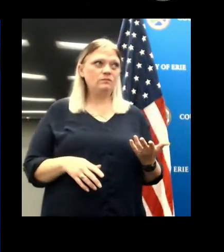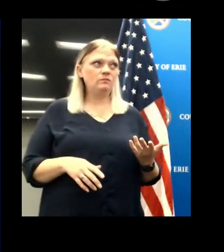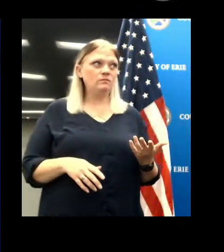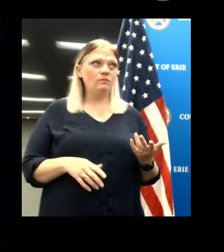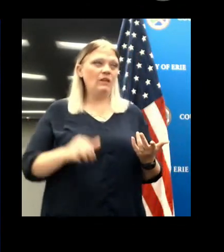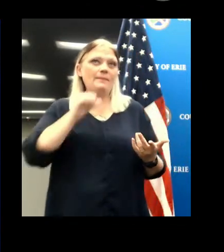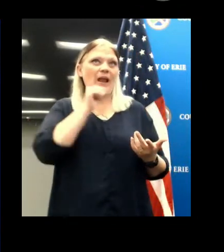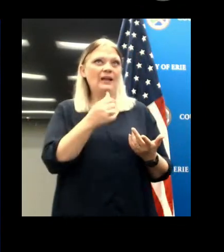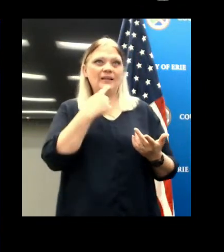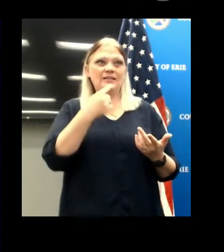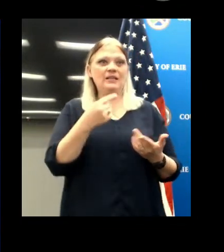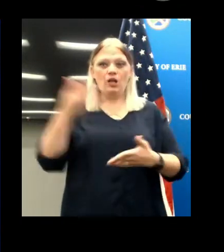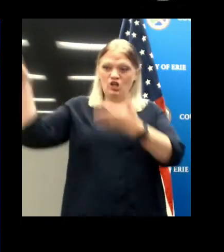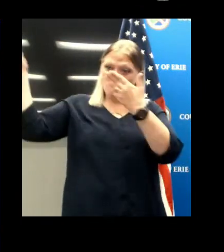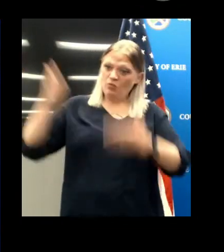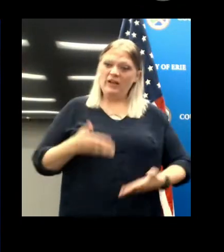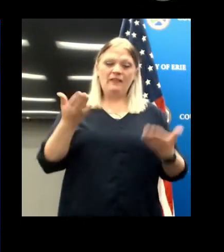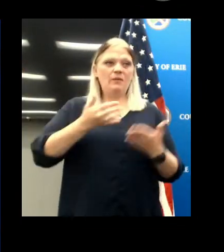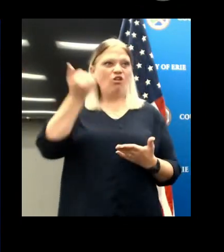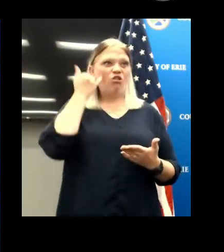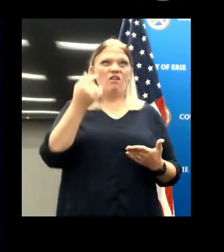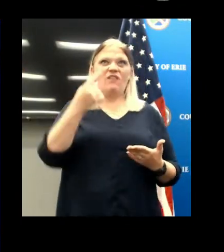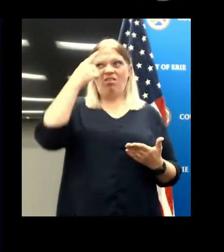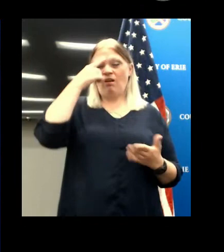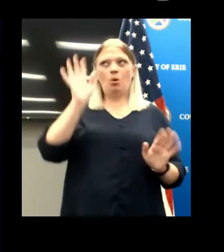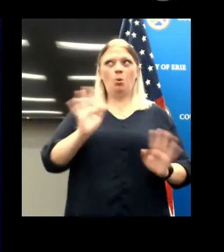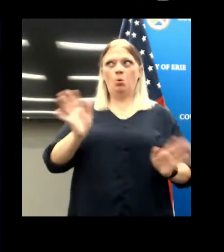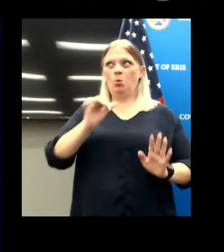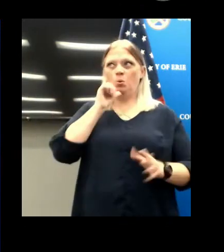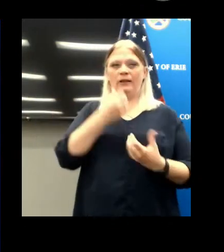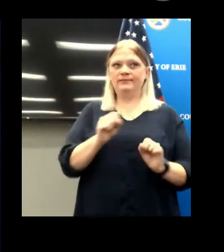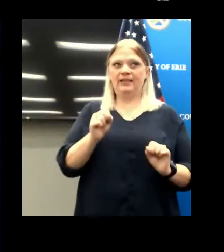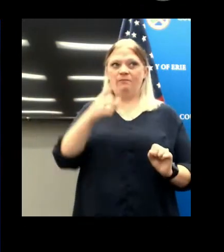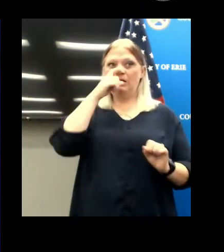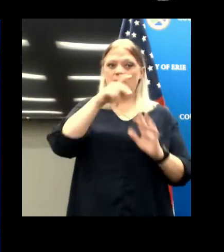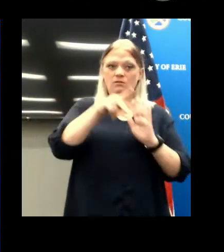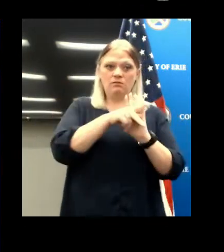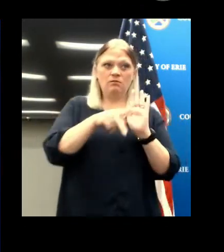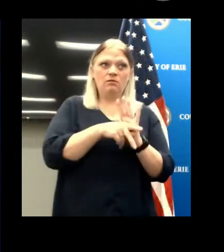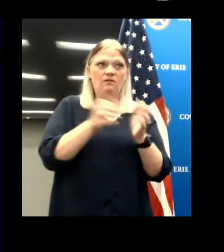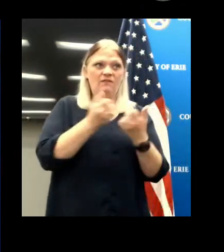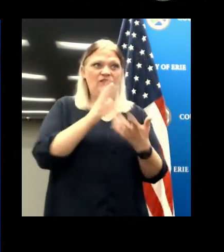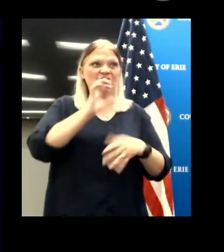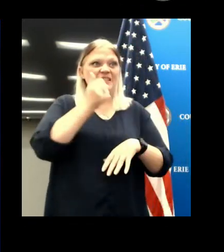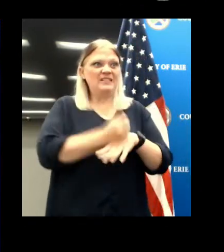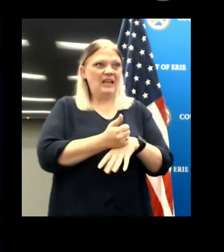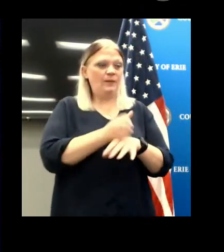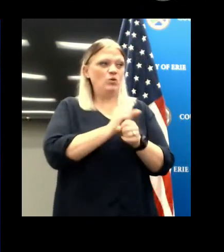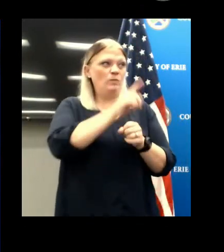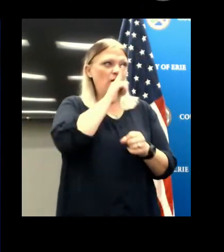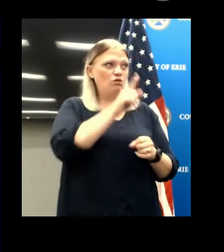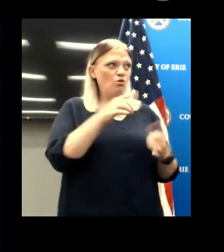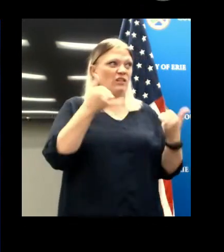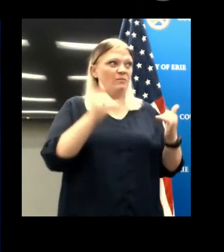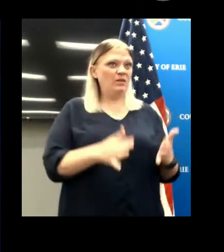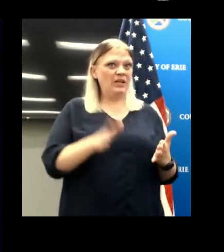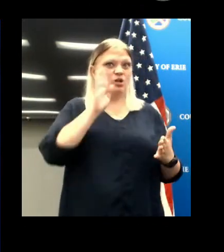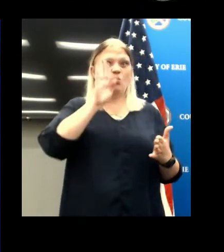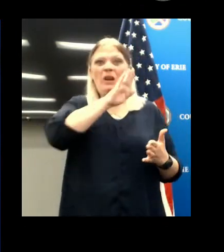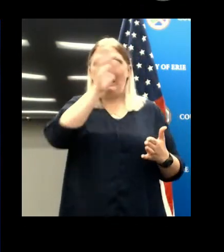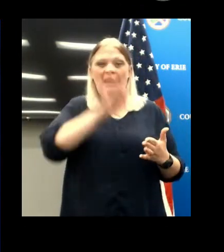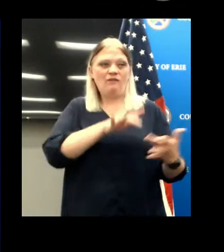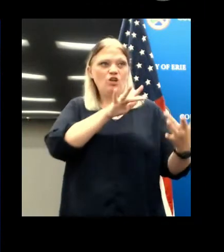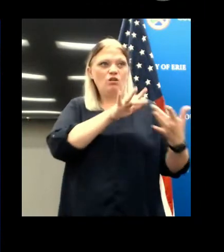say bring them here if I thought it was unsafe. Because of the protocols that were being put in place to ensure that the players would never come